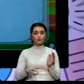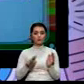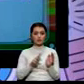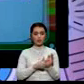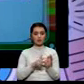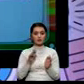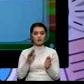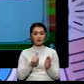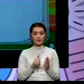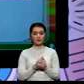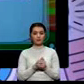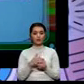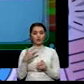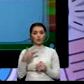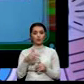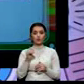29568 hamda